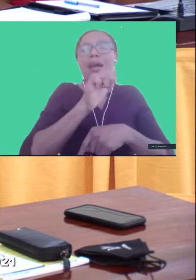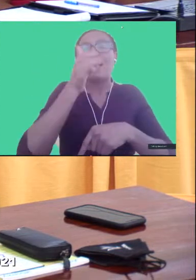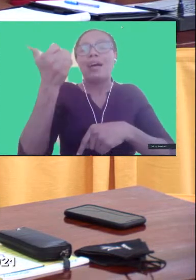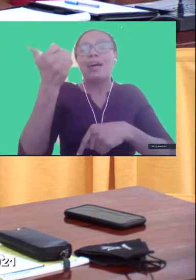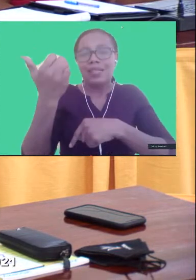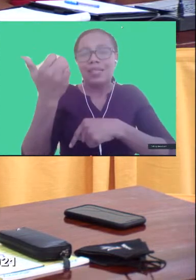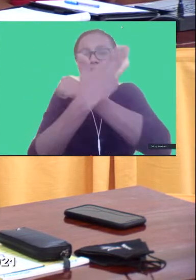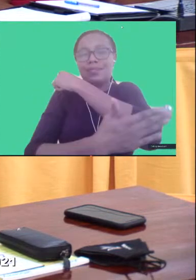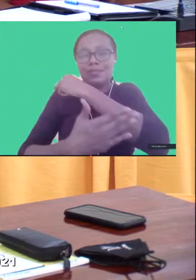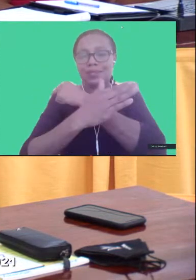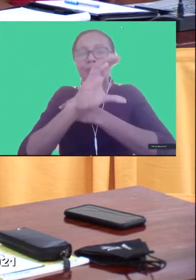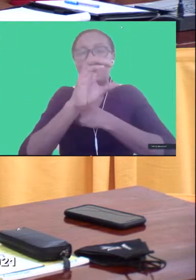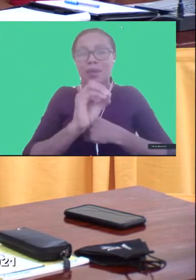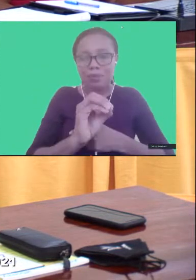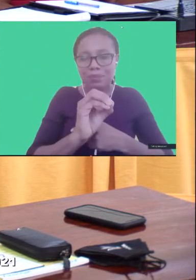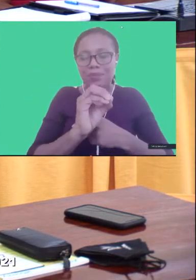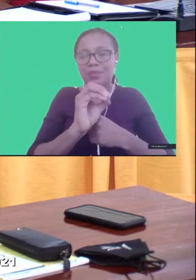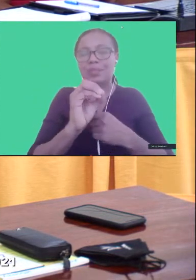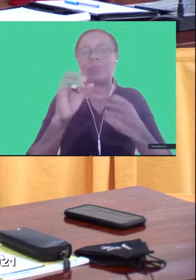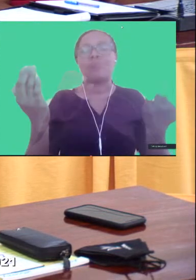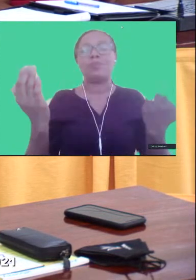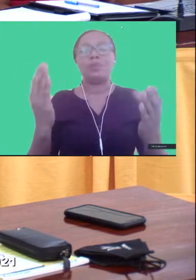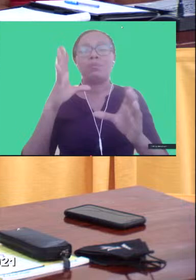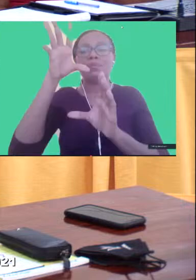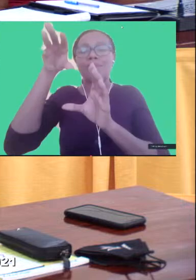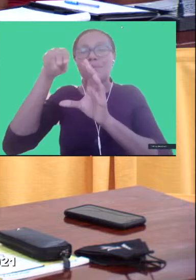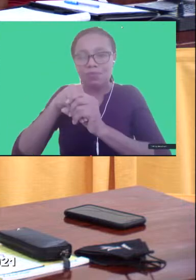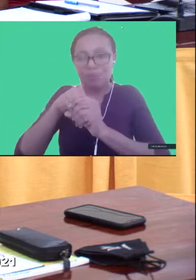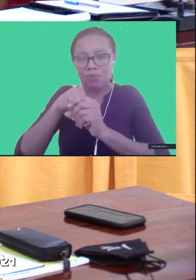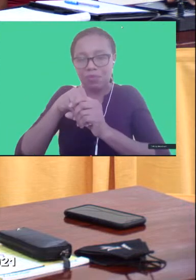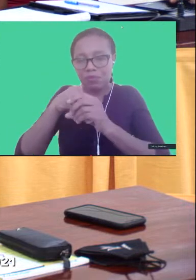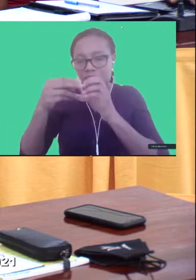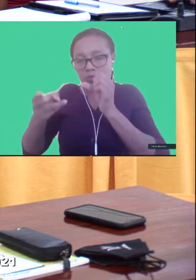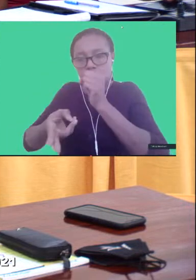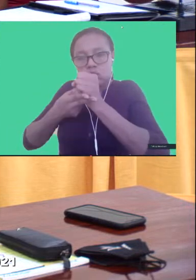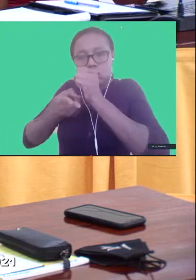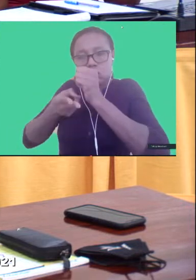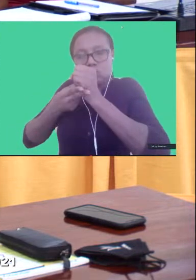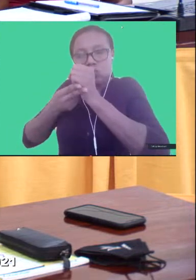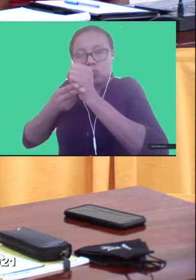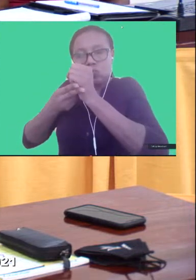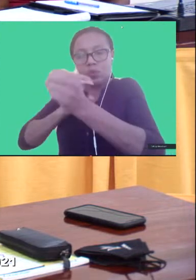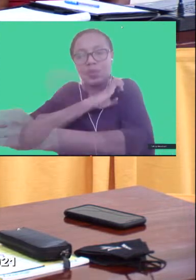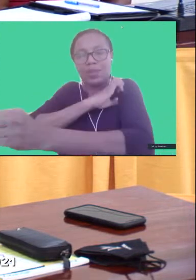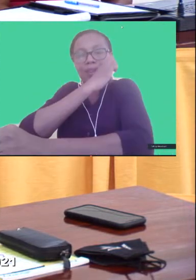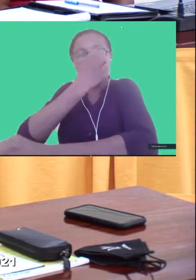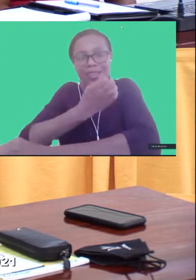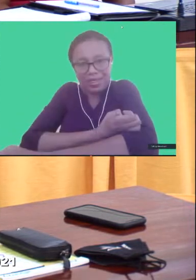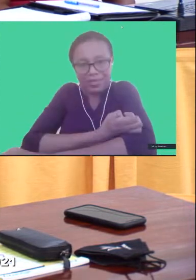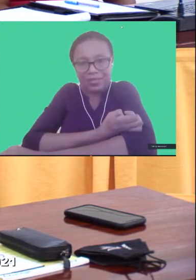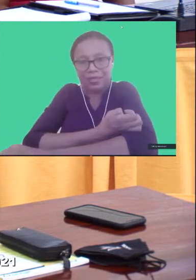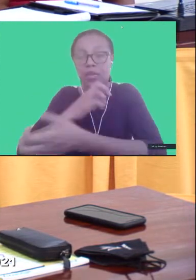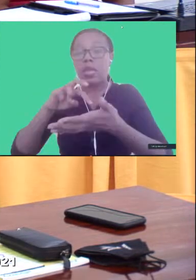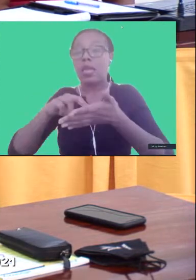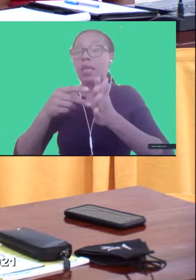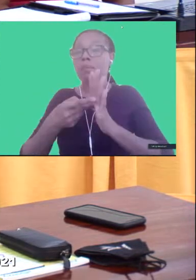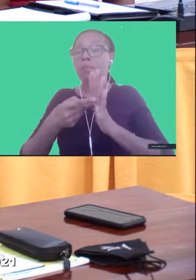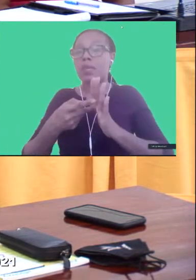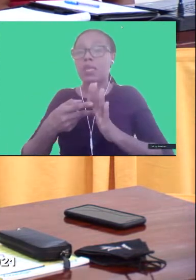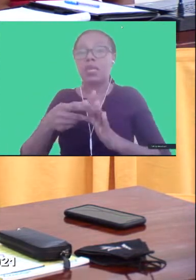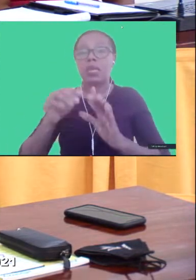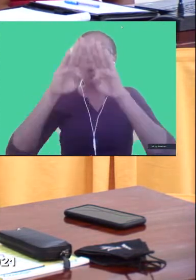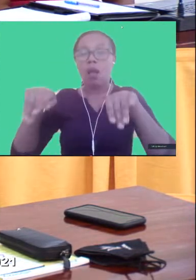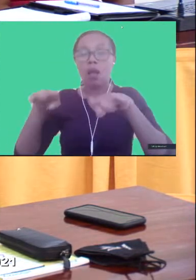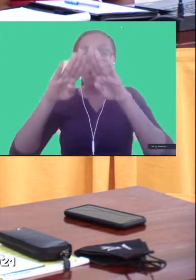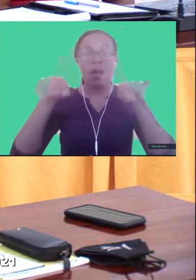energy. It means, therefore, that at household level, an individual can say to their family, look,